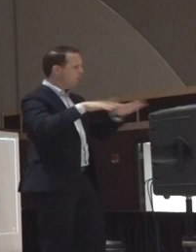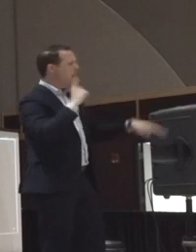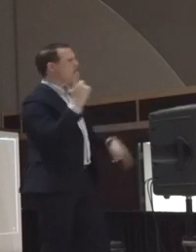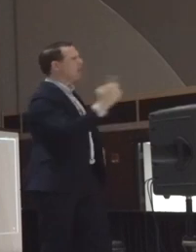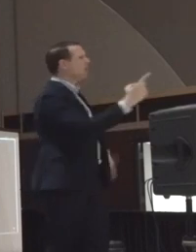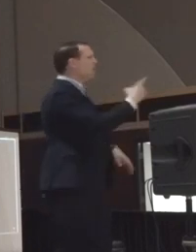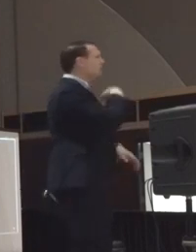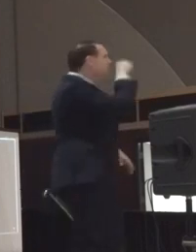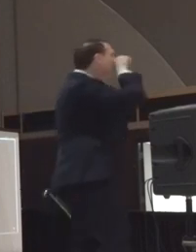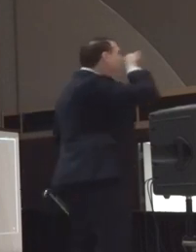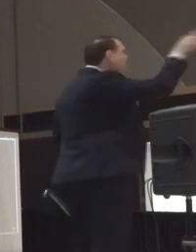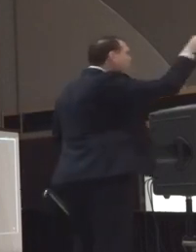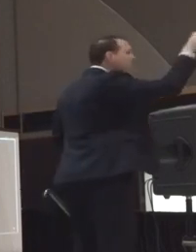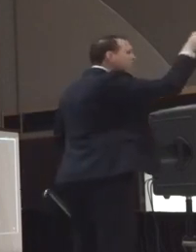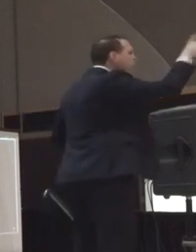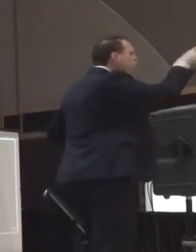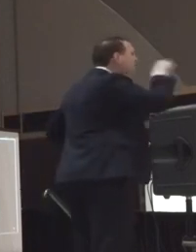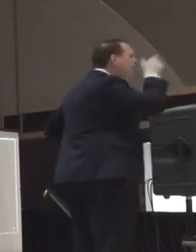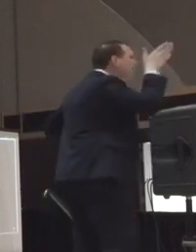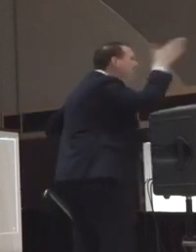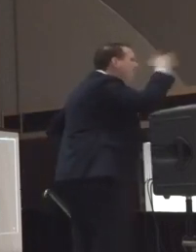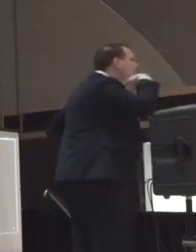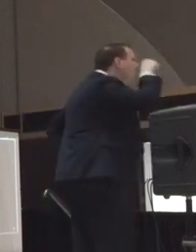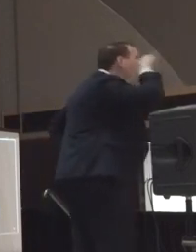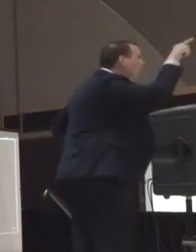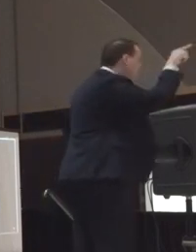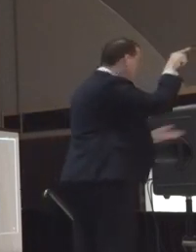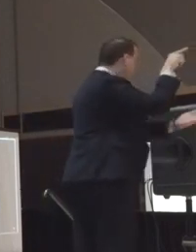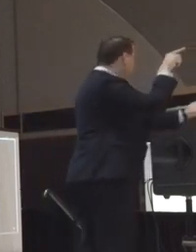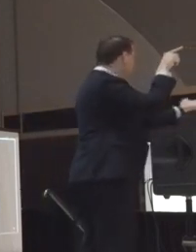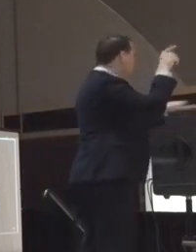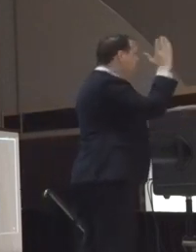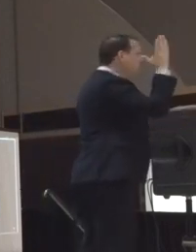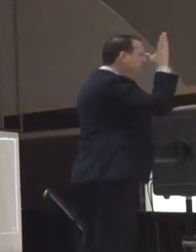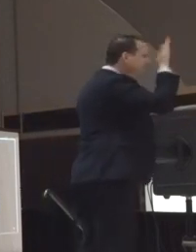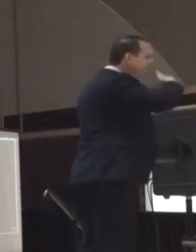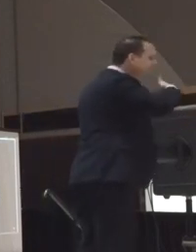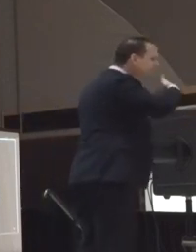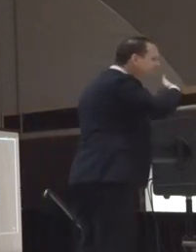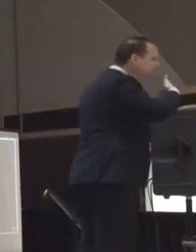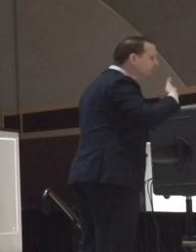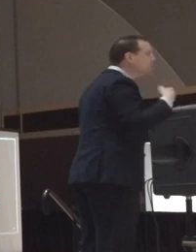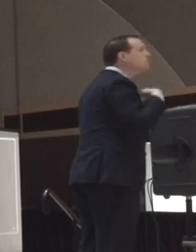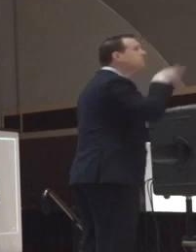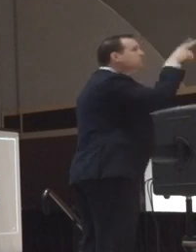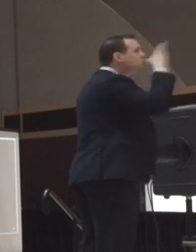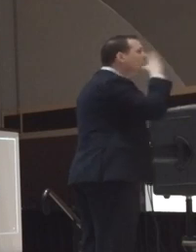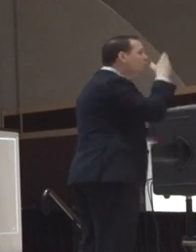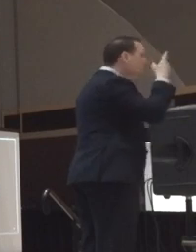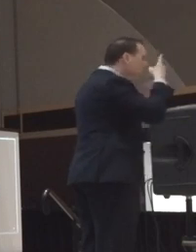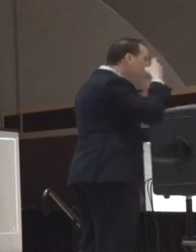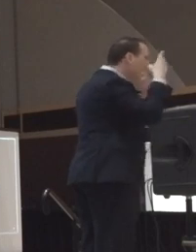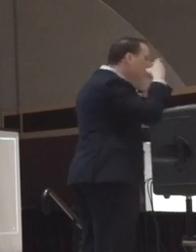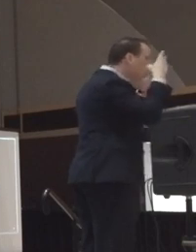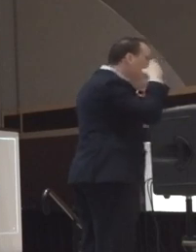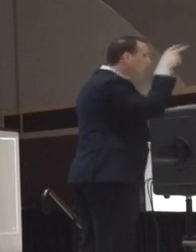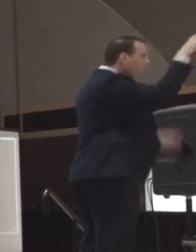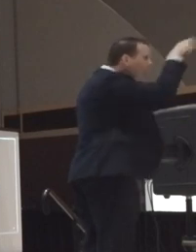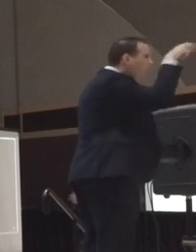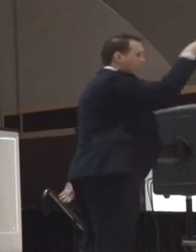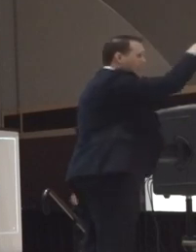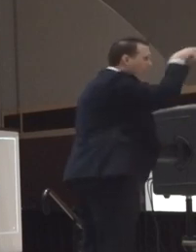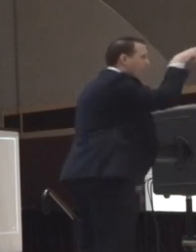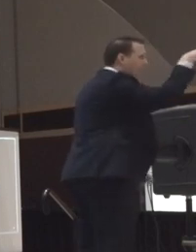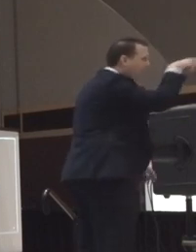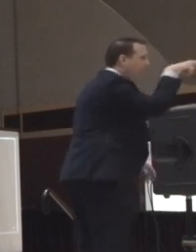saw something in there that shouldn't be in there, and nobody else saw it. I watched a raccoon waddle down the stairs and